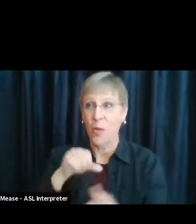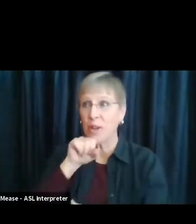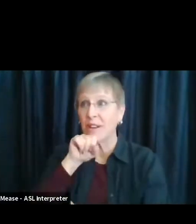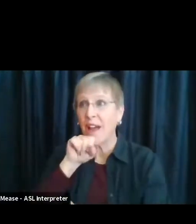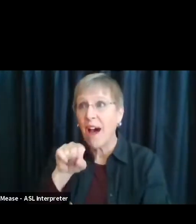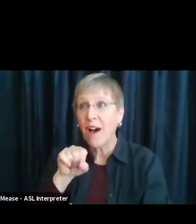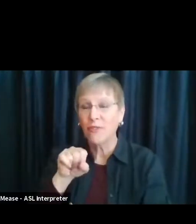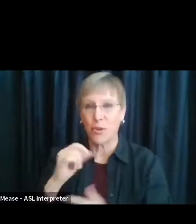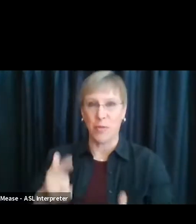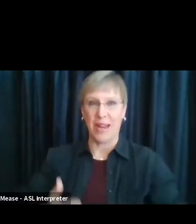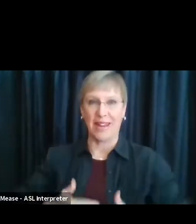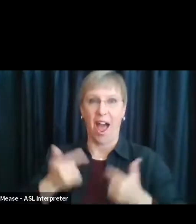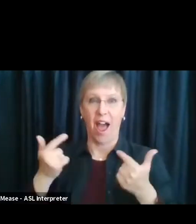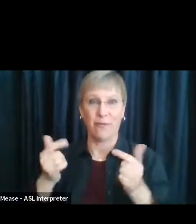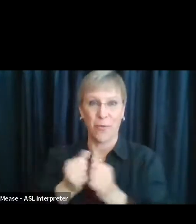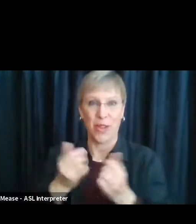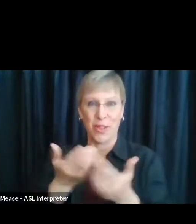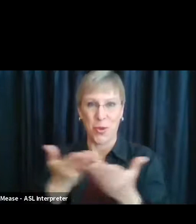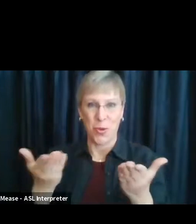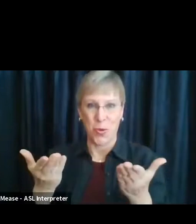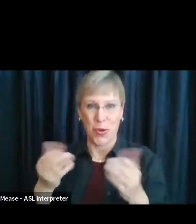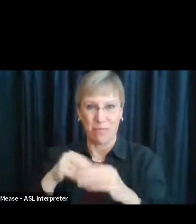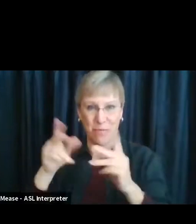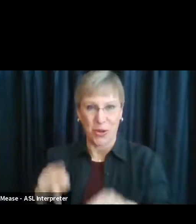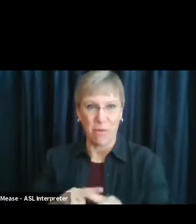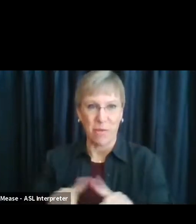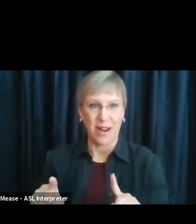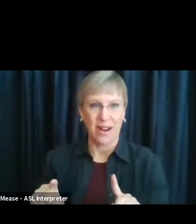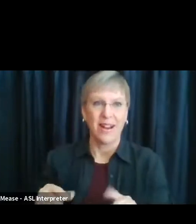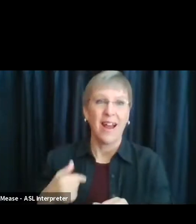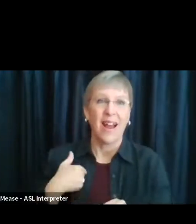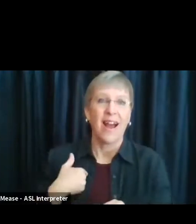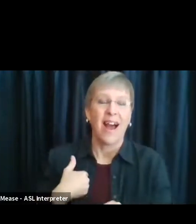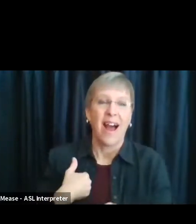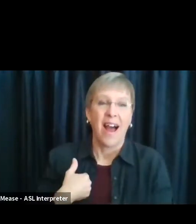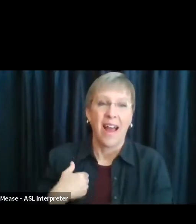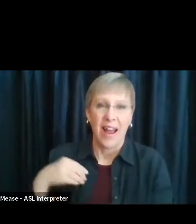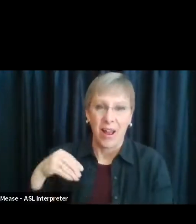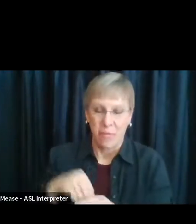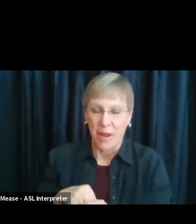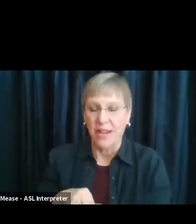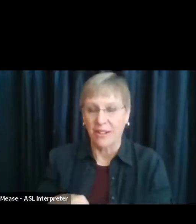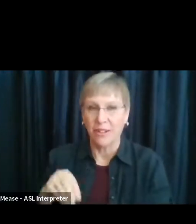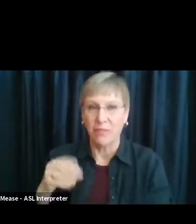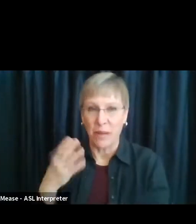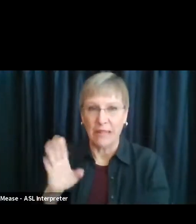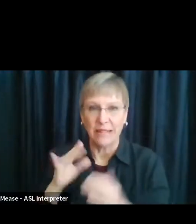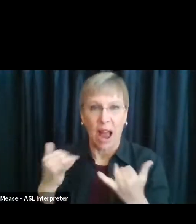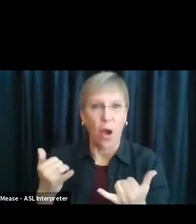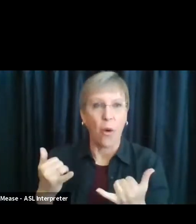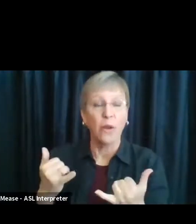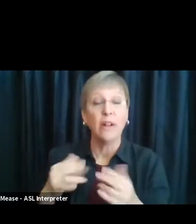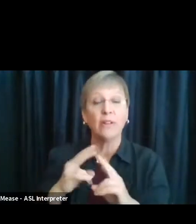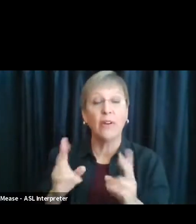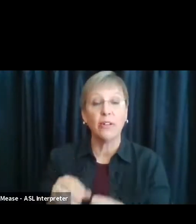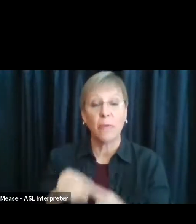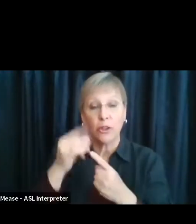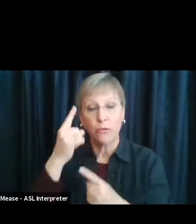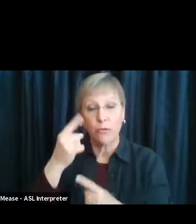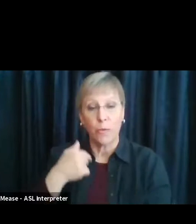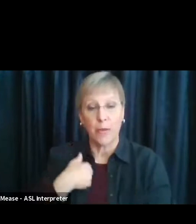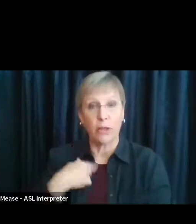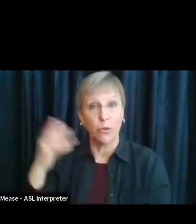be live with you, but I'm in Cotonou right now. It's very special for me